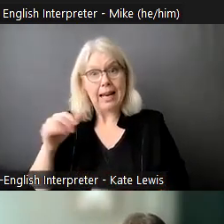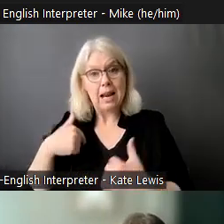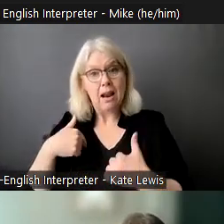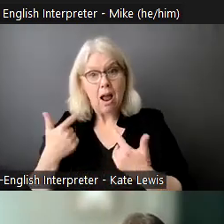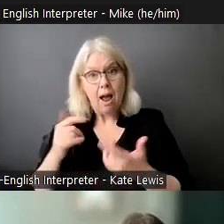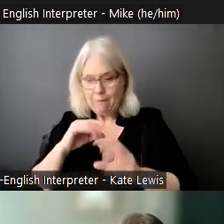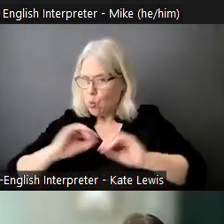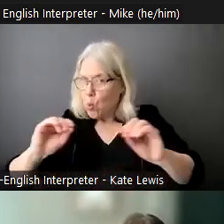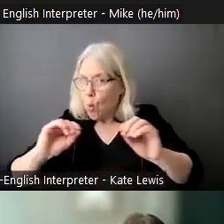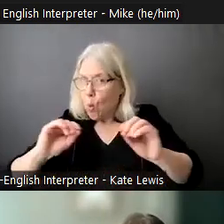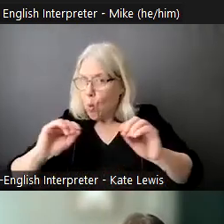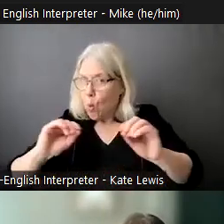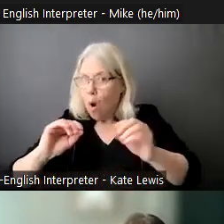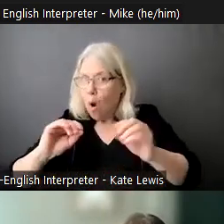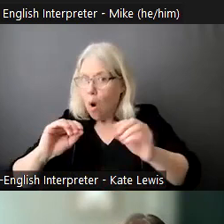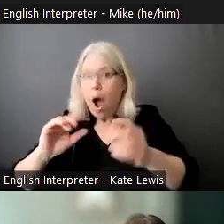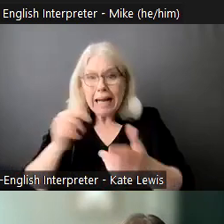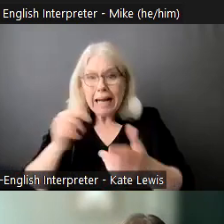document physically in your possession